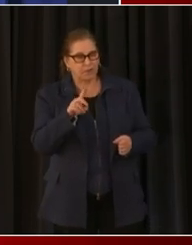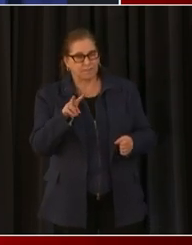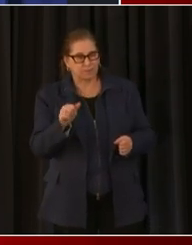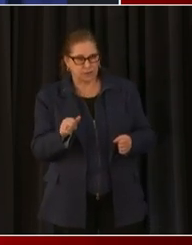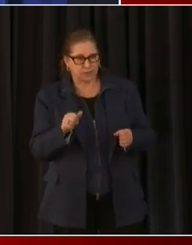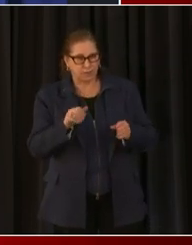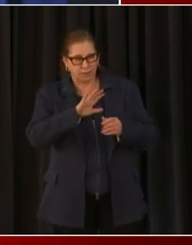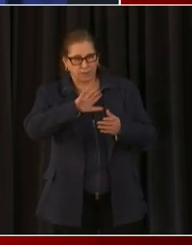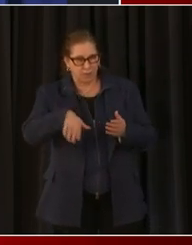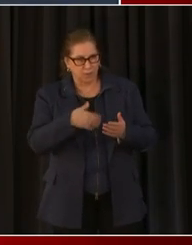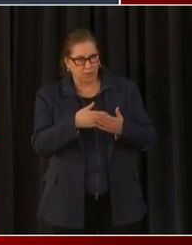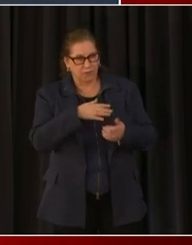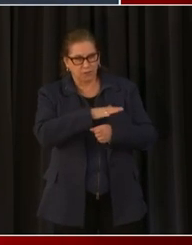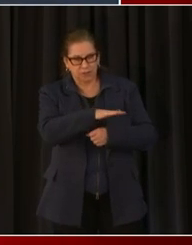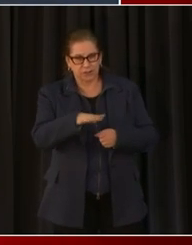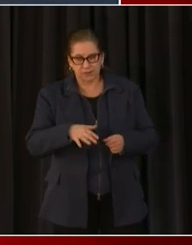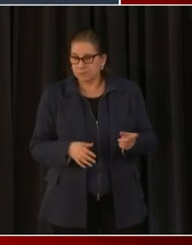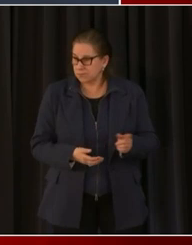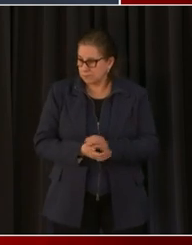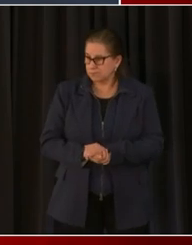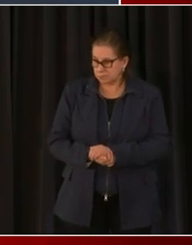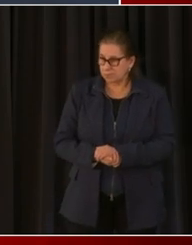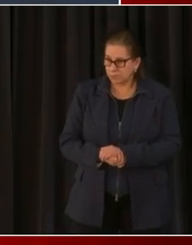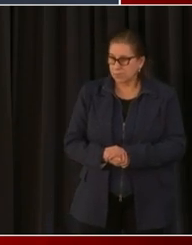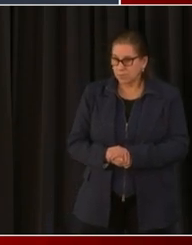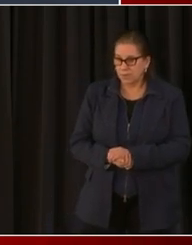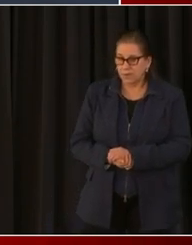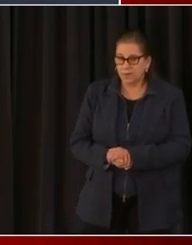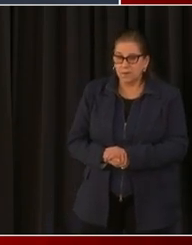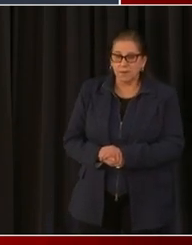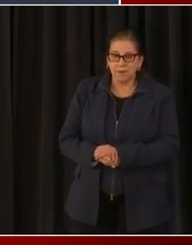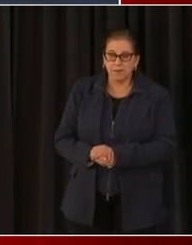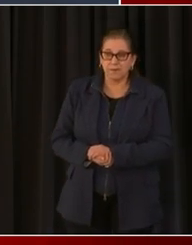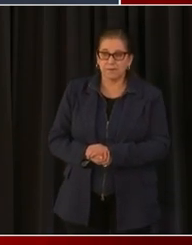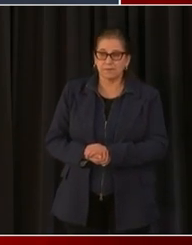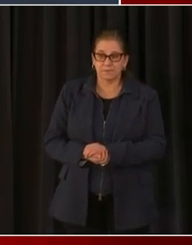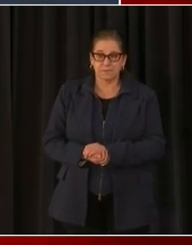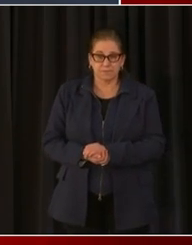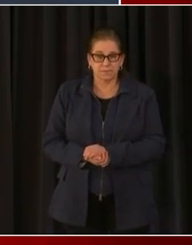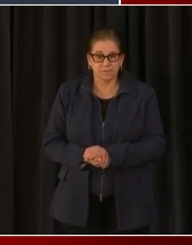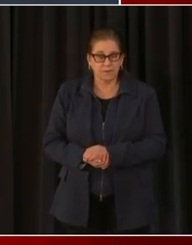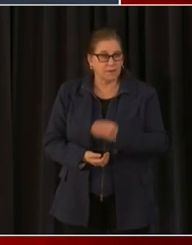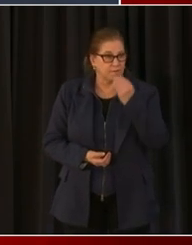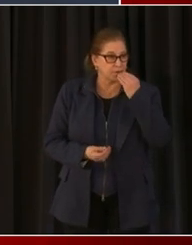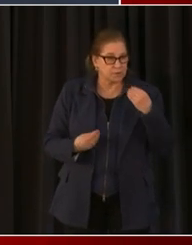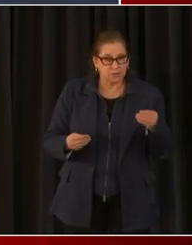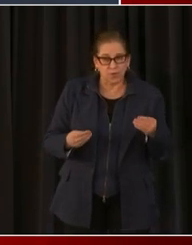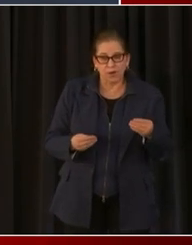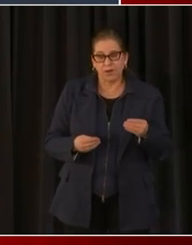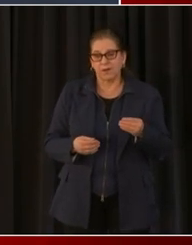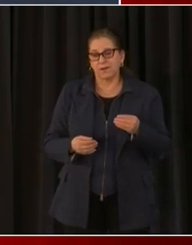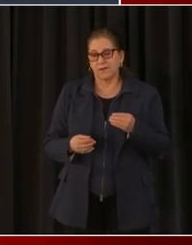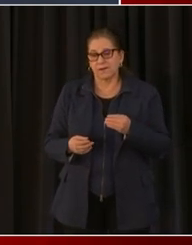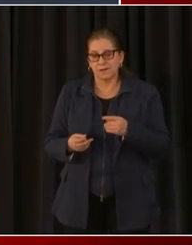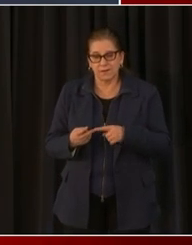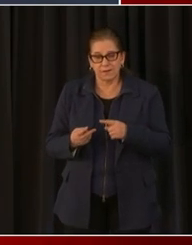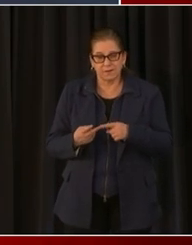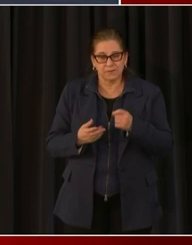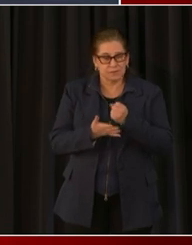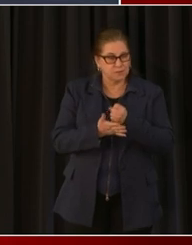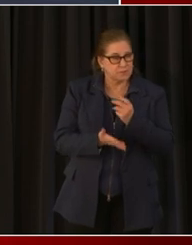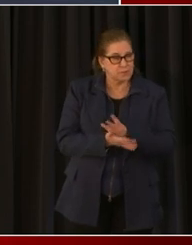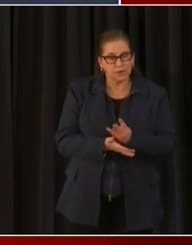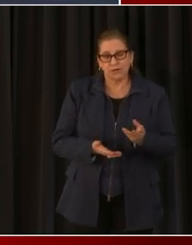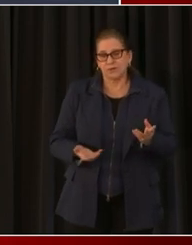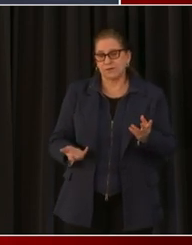regional request to FEMA. Right. And then, do you know how many people are in these new groups, the grocery store workers, social workers,